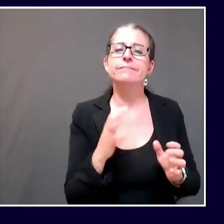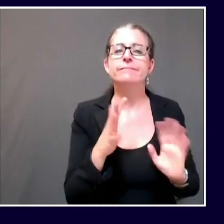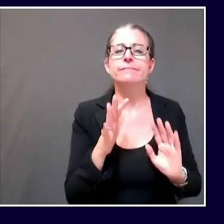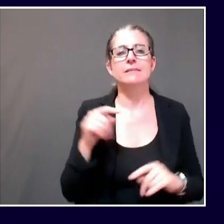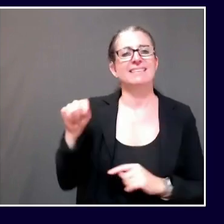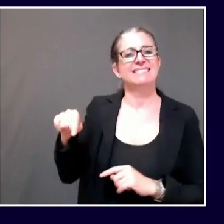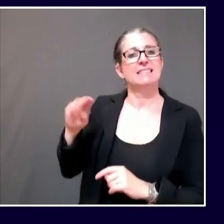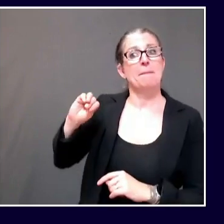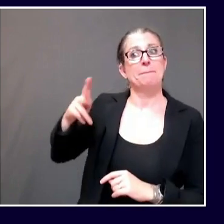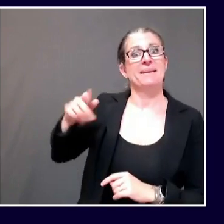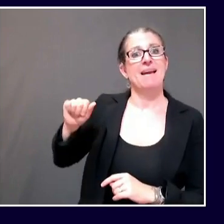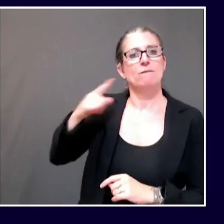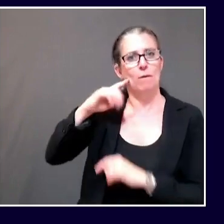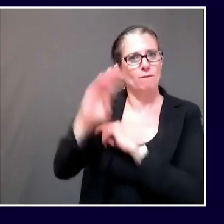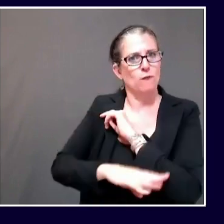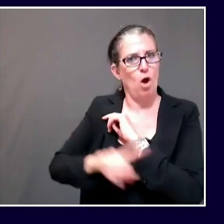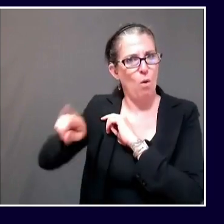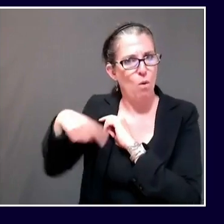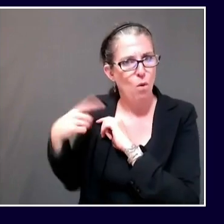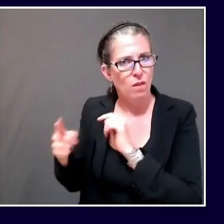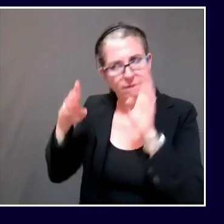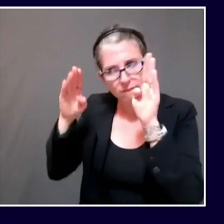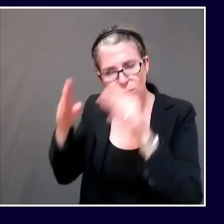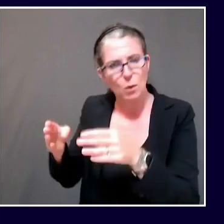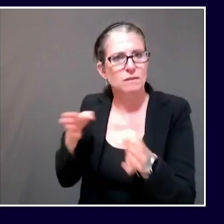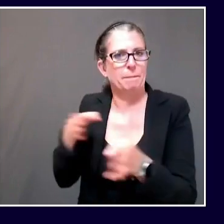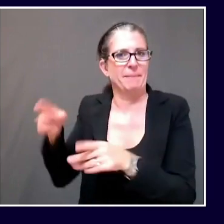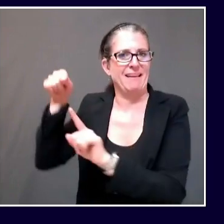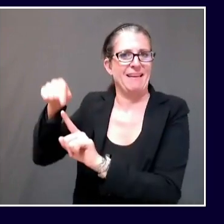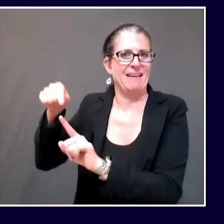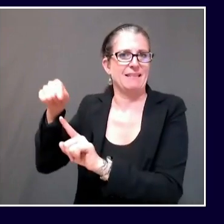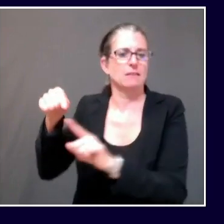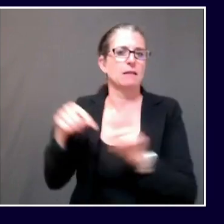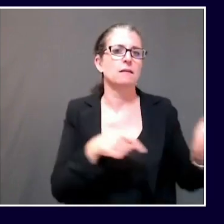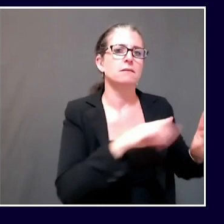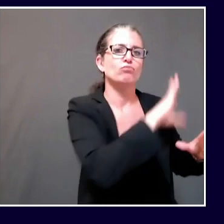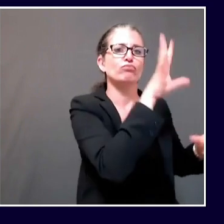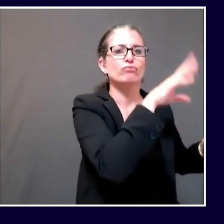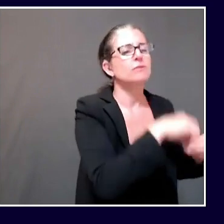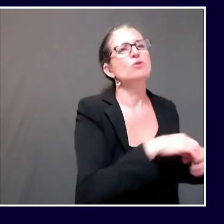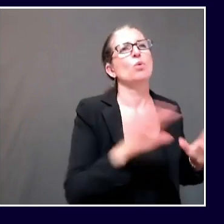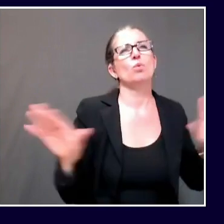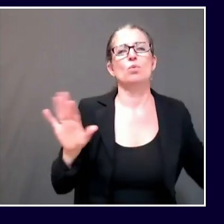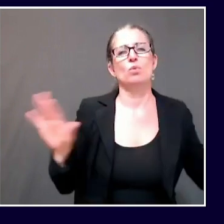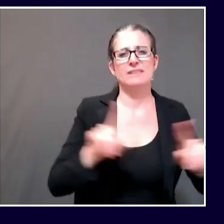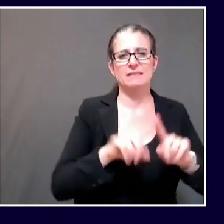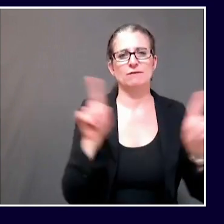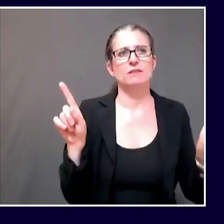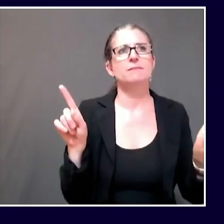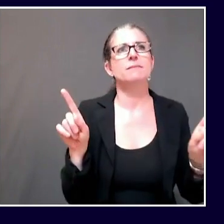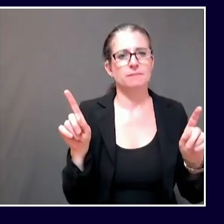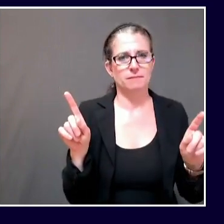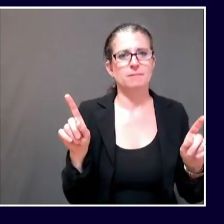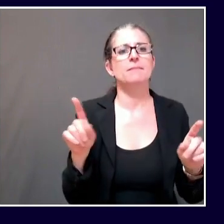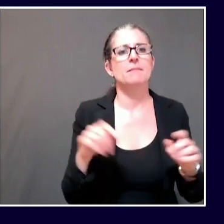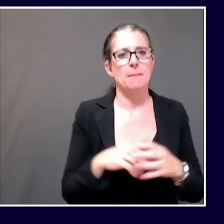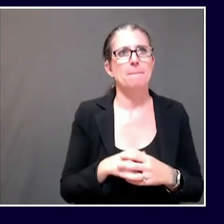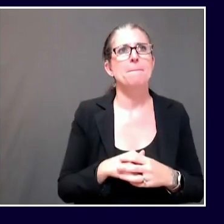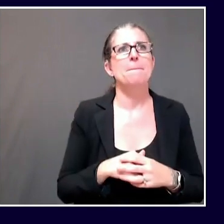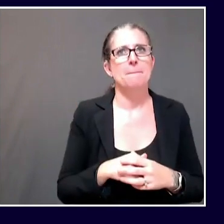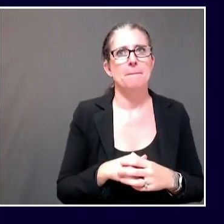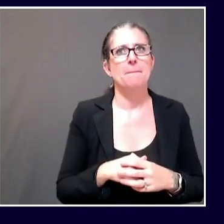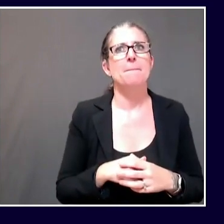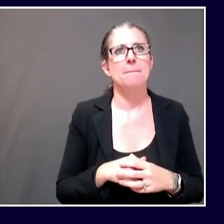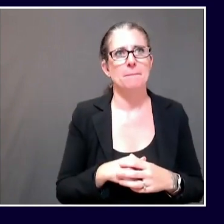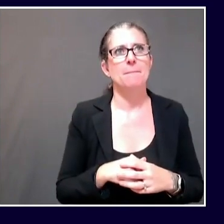for example, the group putting aside what the Maine Principals Association has done, I know that the public